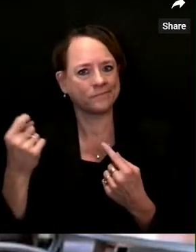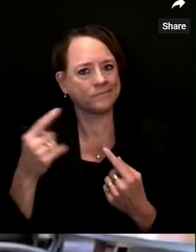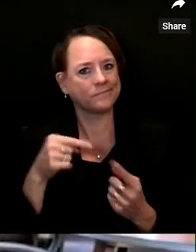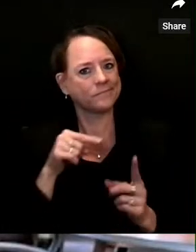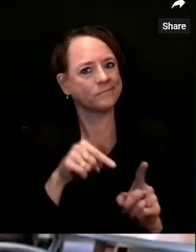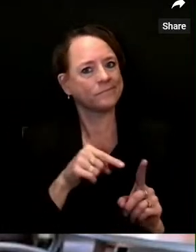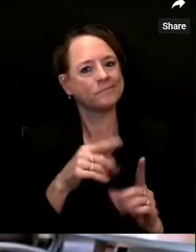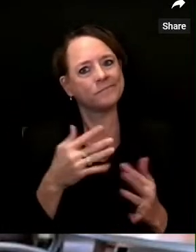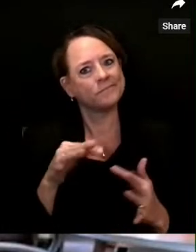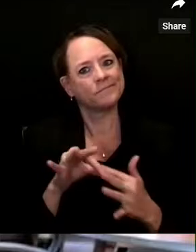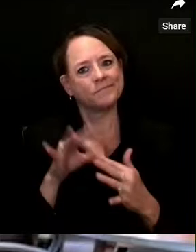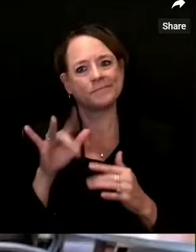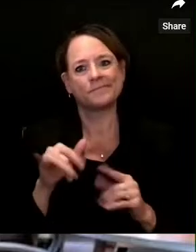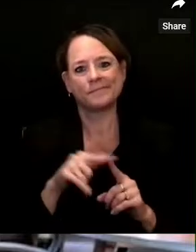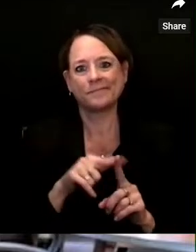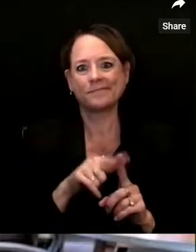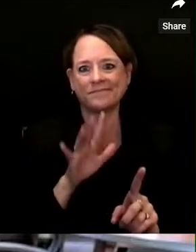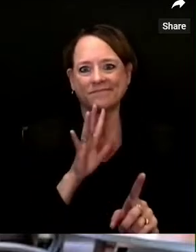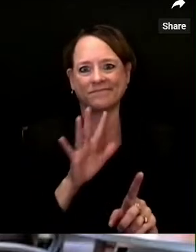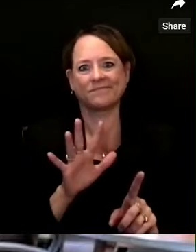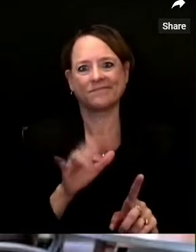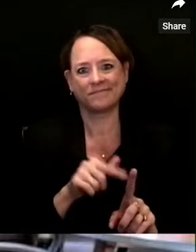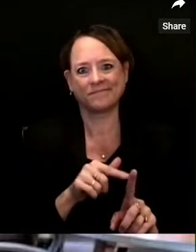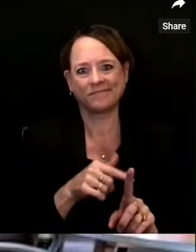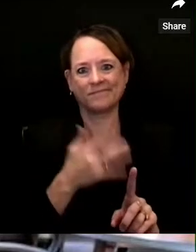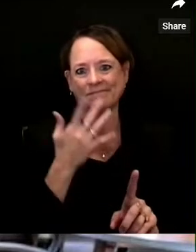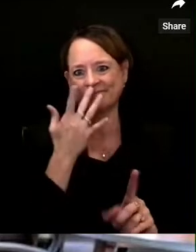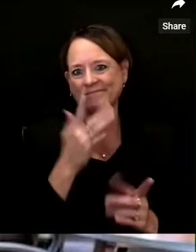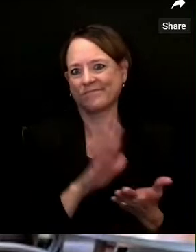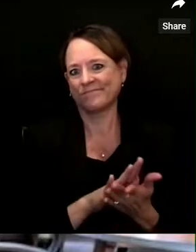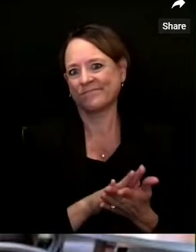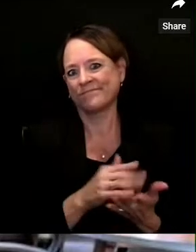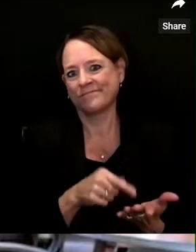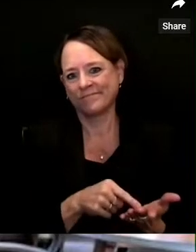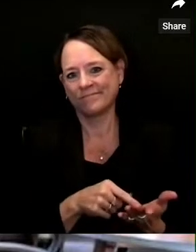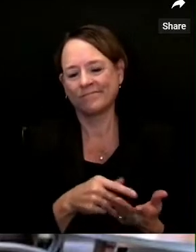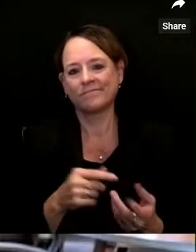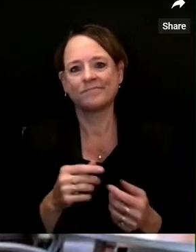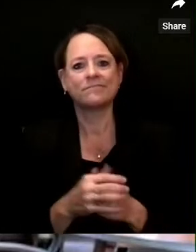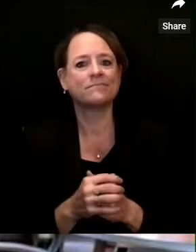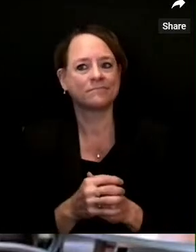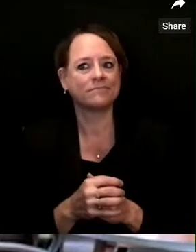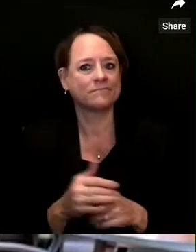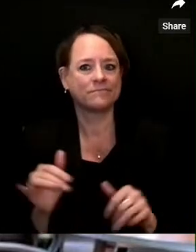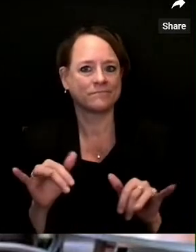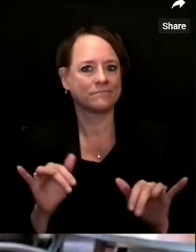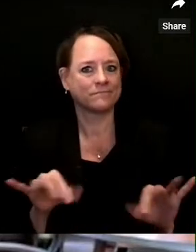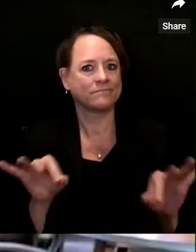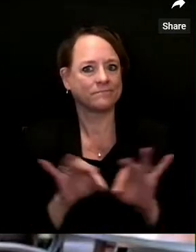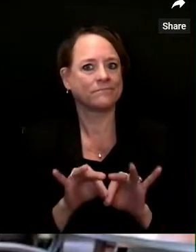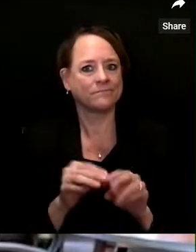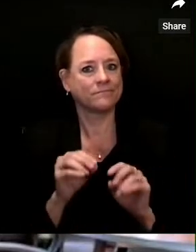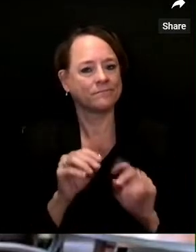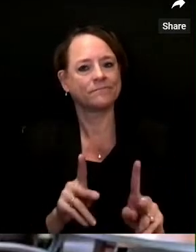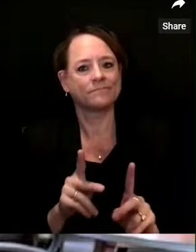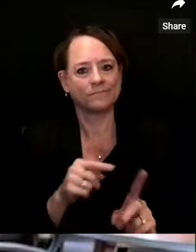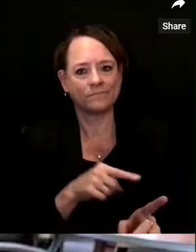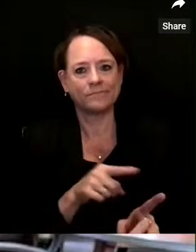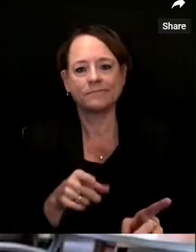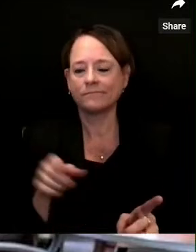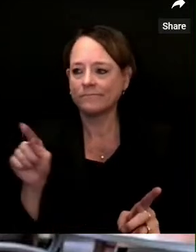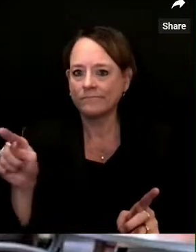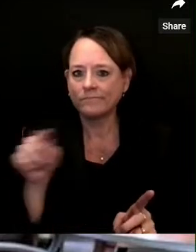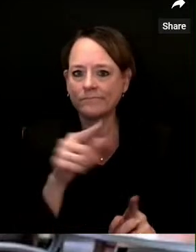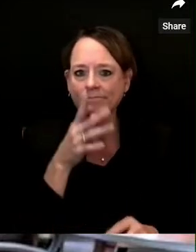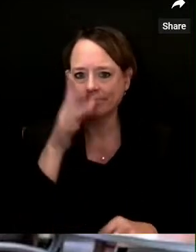type setting. And so that's another great just avenue and channel for us to be making sure that parents and guardians and family members have